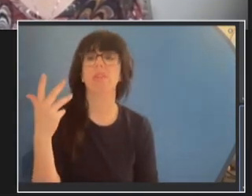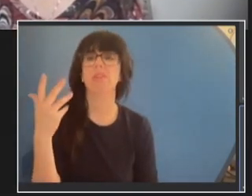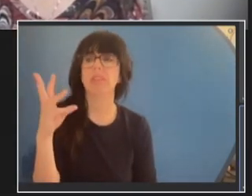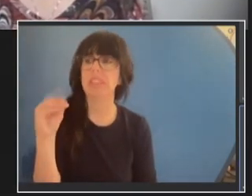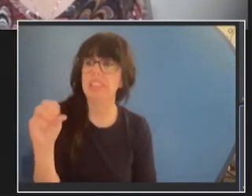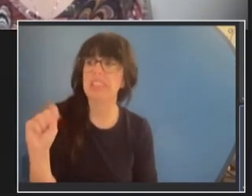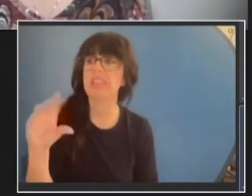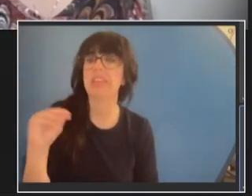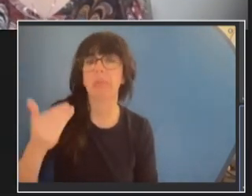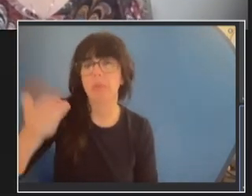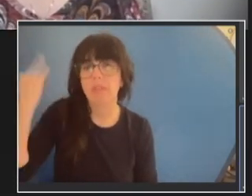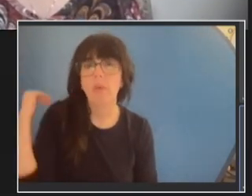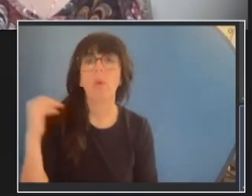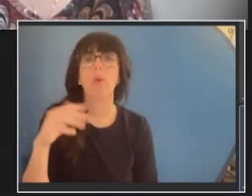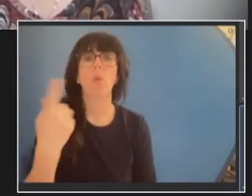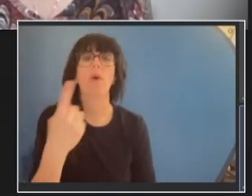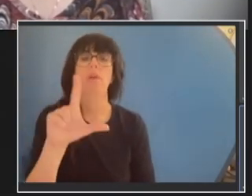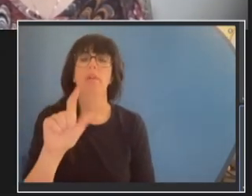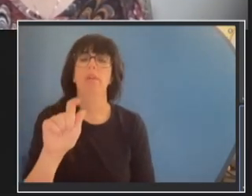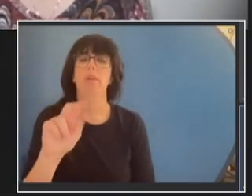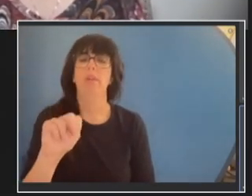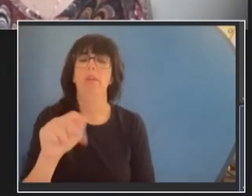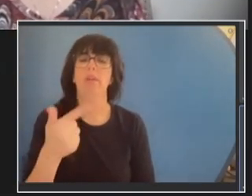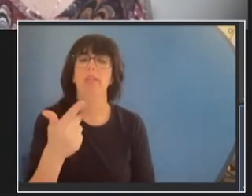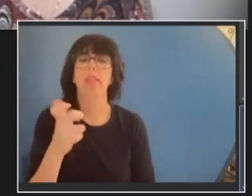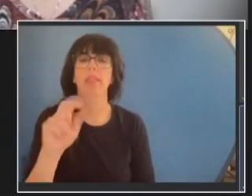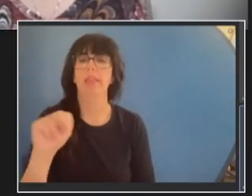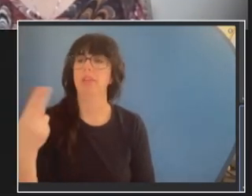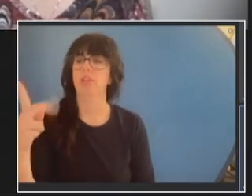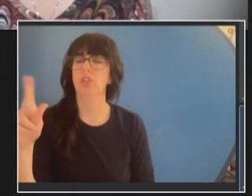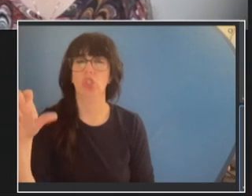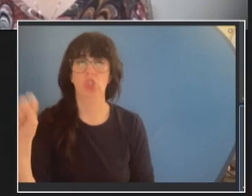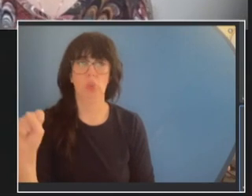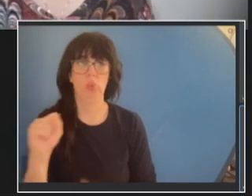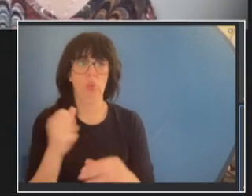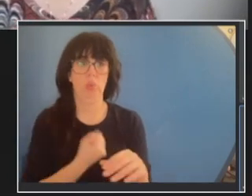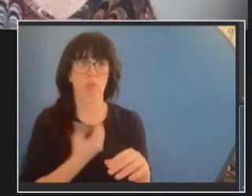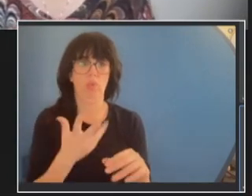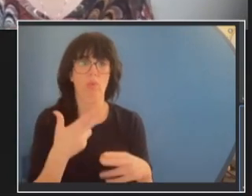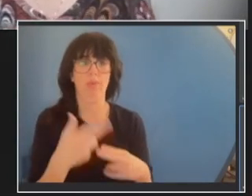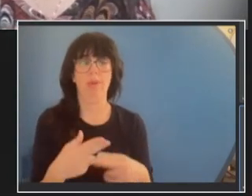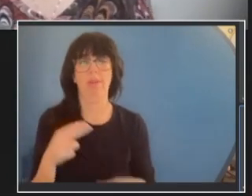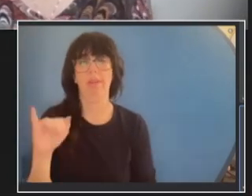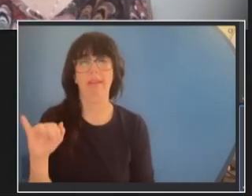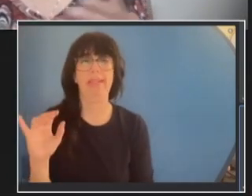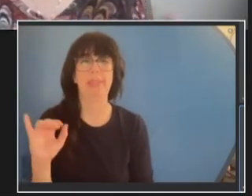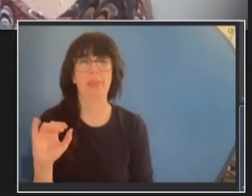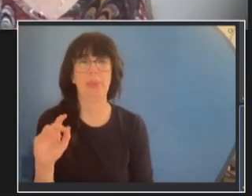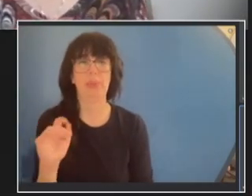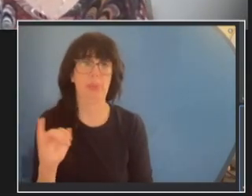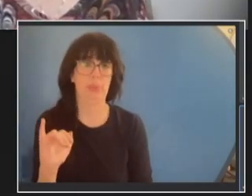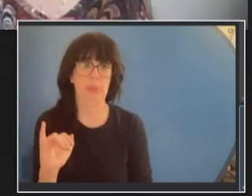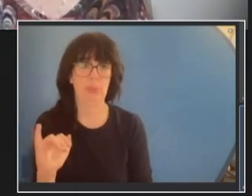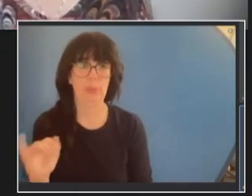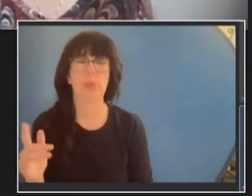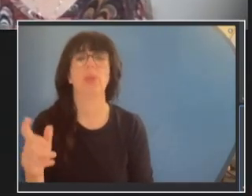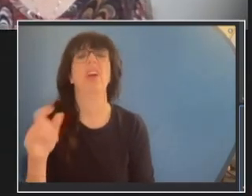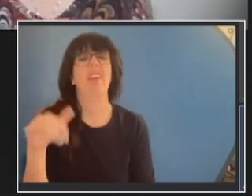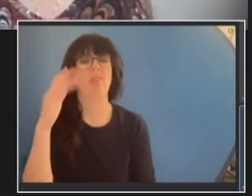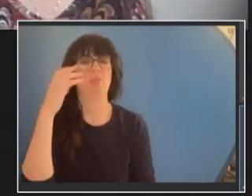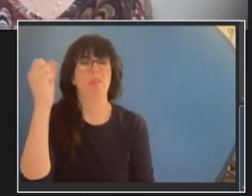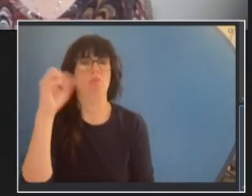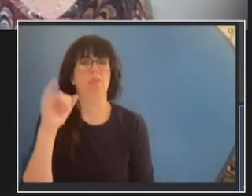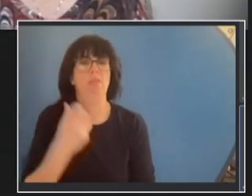poem, "I Too." In fourth grade, we had to memorize that poem. And then in eighth grade, during